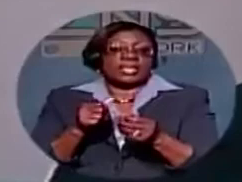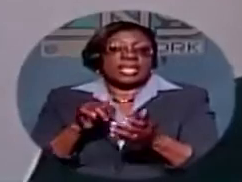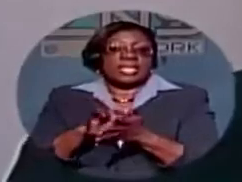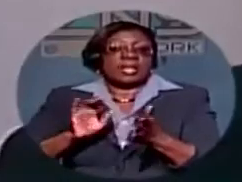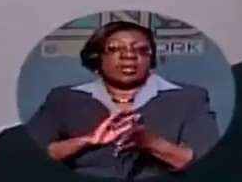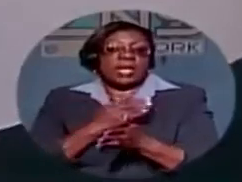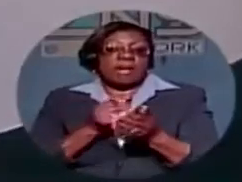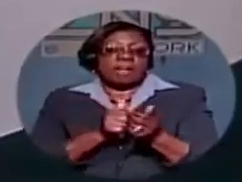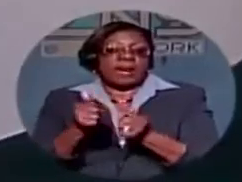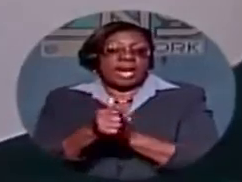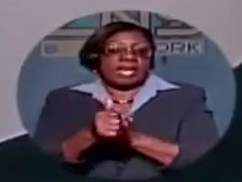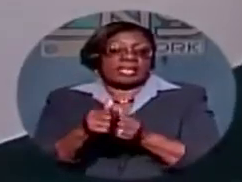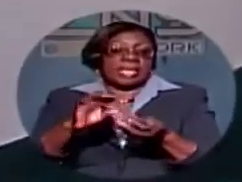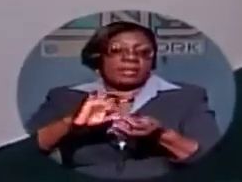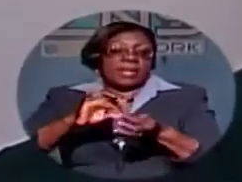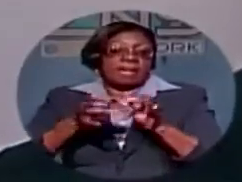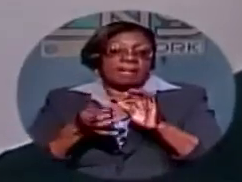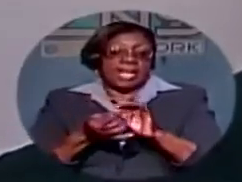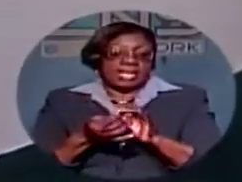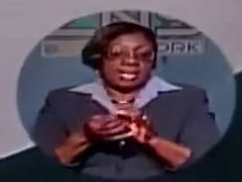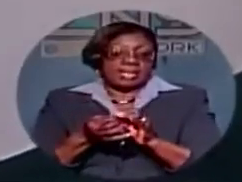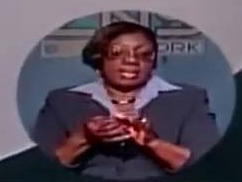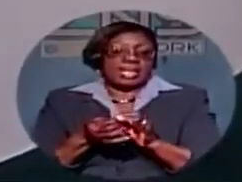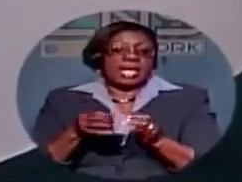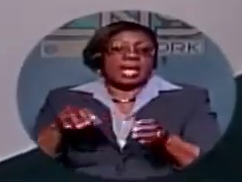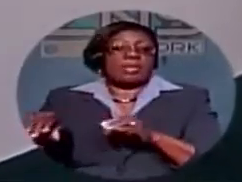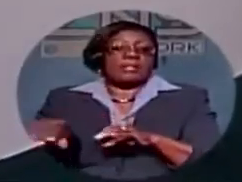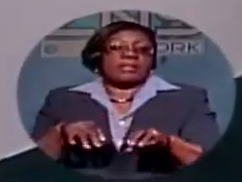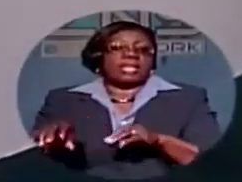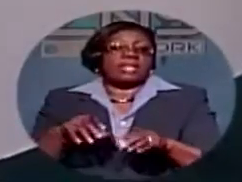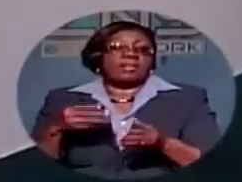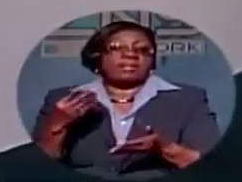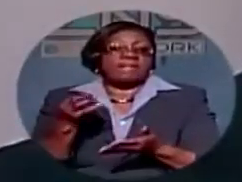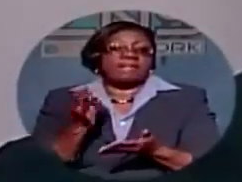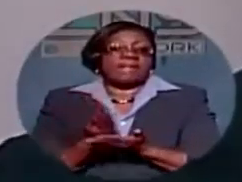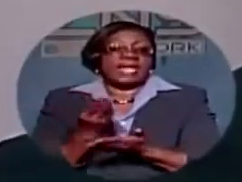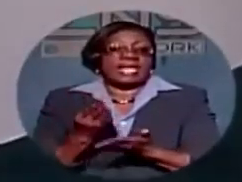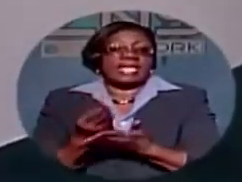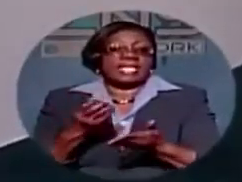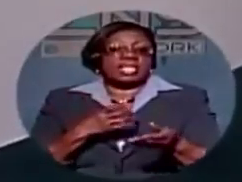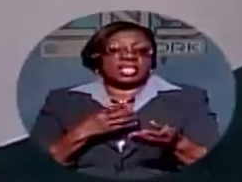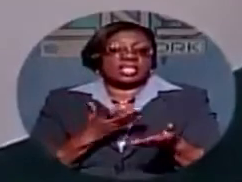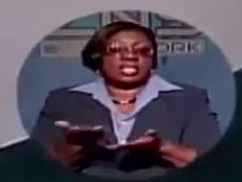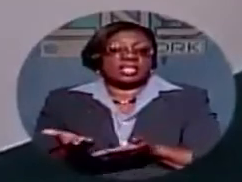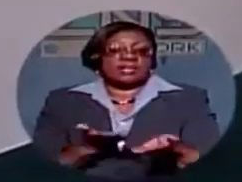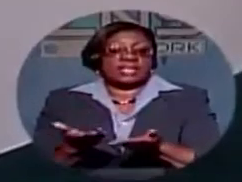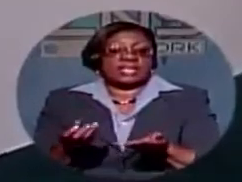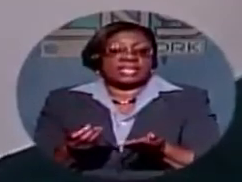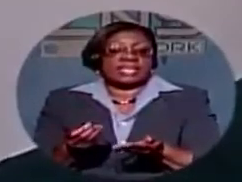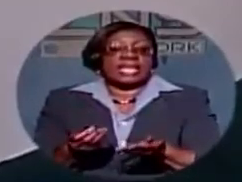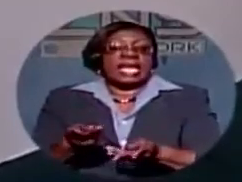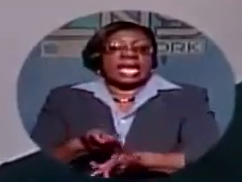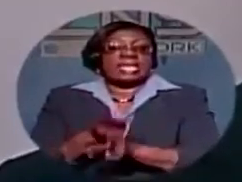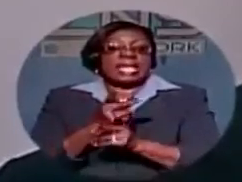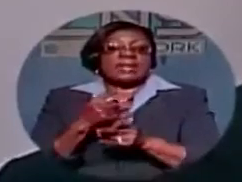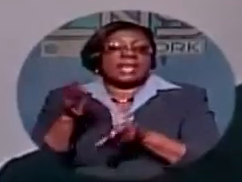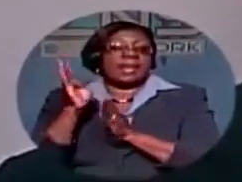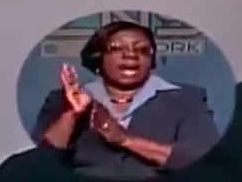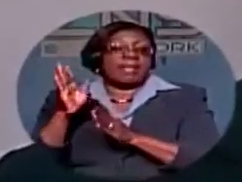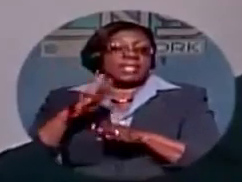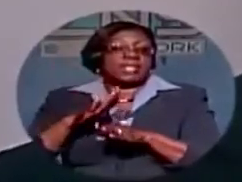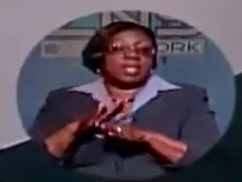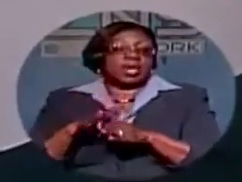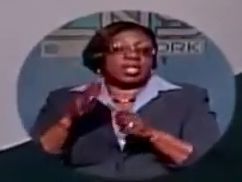amended. You look in terms of what we have done in terms of the financial services and keeping the Bahamas on the cutting edge in